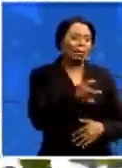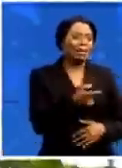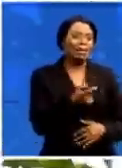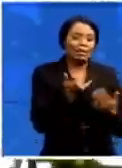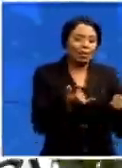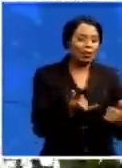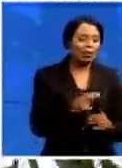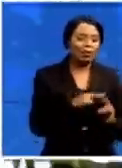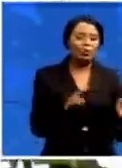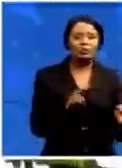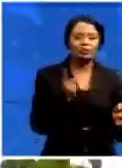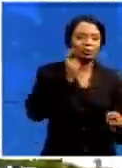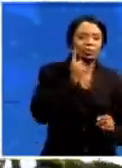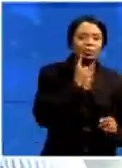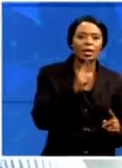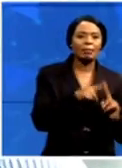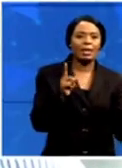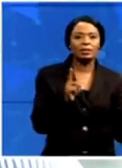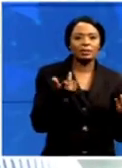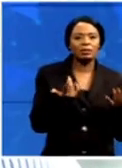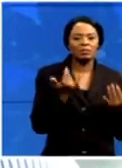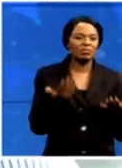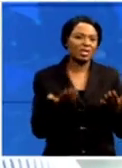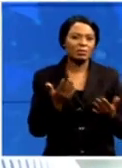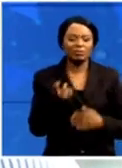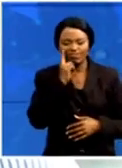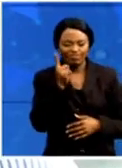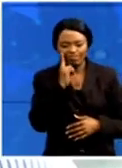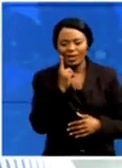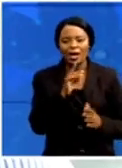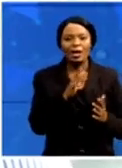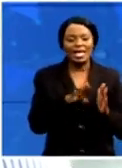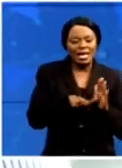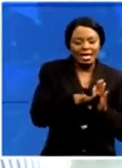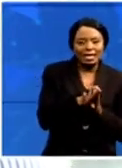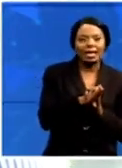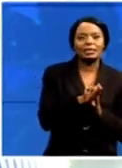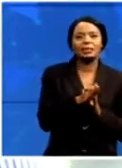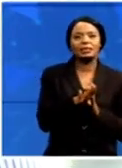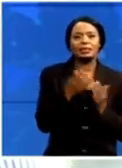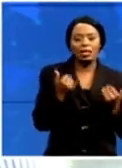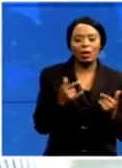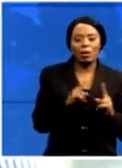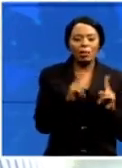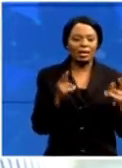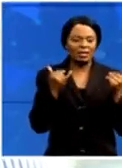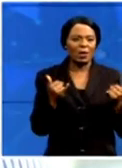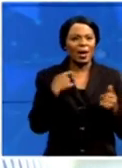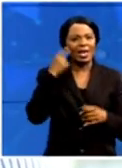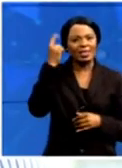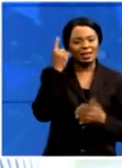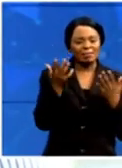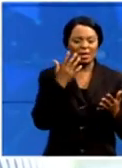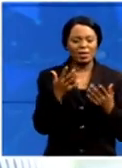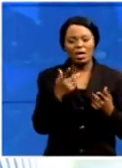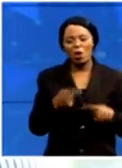much bigger increases than we've seen lately. At this stage, we've managed to, I think, absorb the costs of the increases.